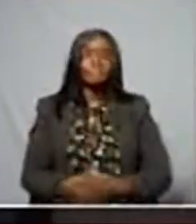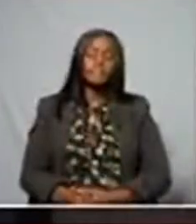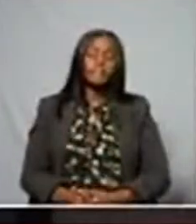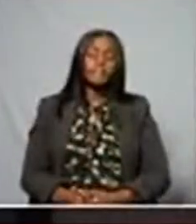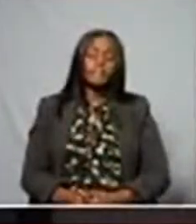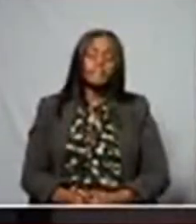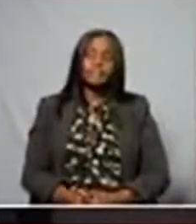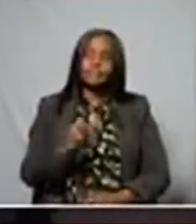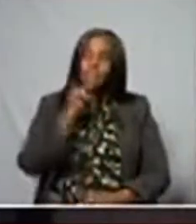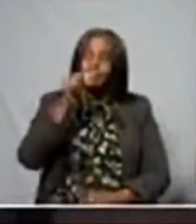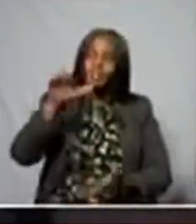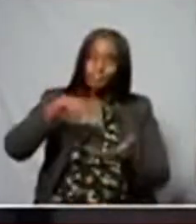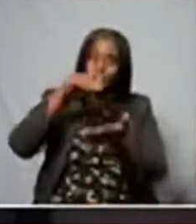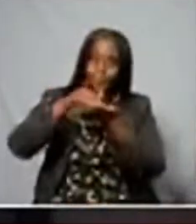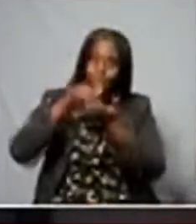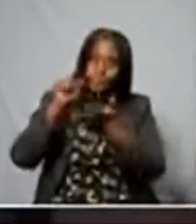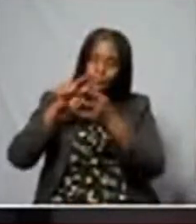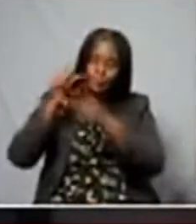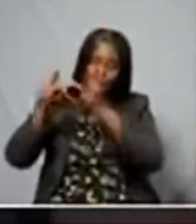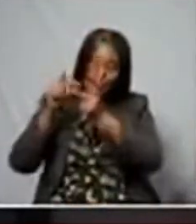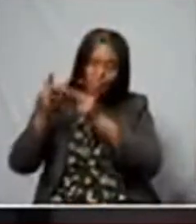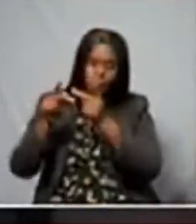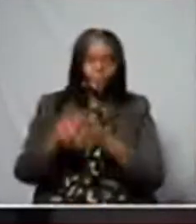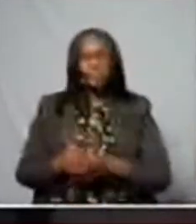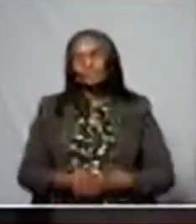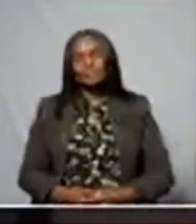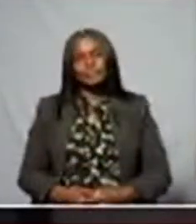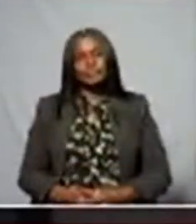why don't you decentralize the process?